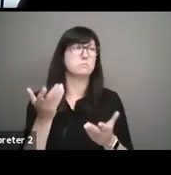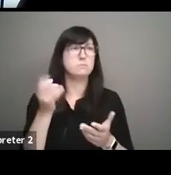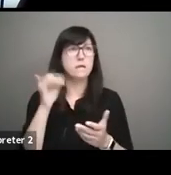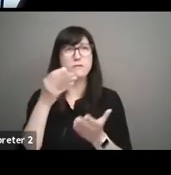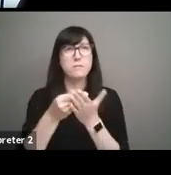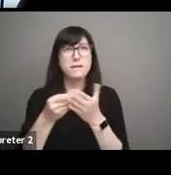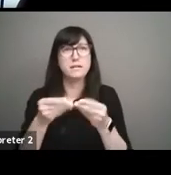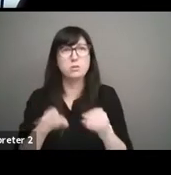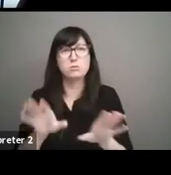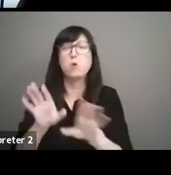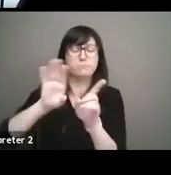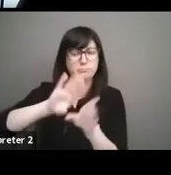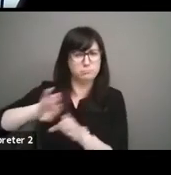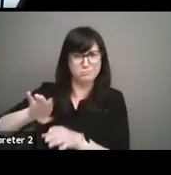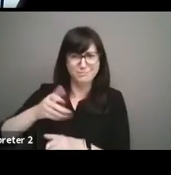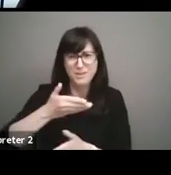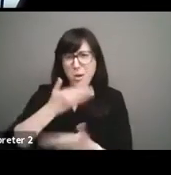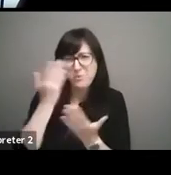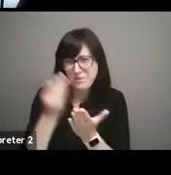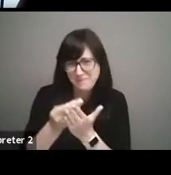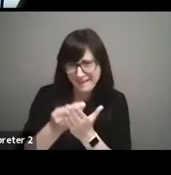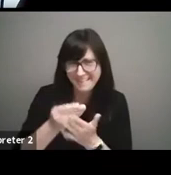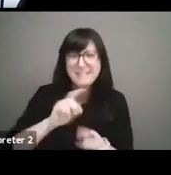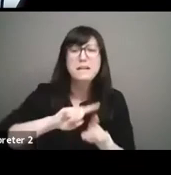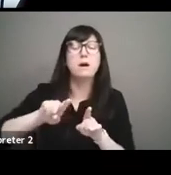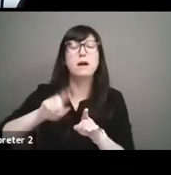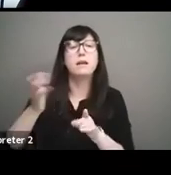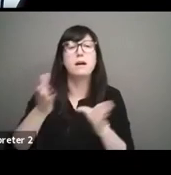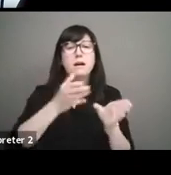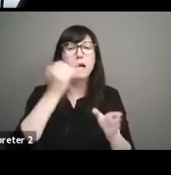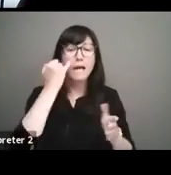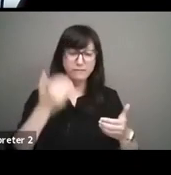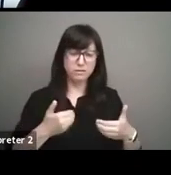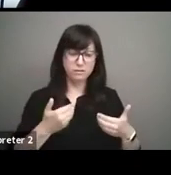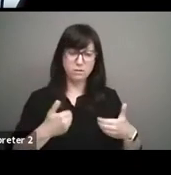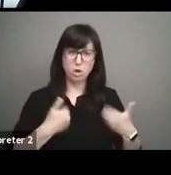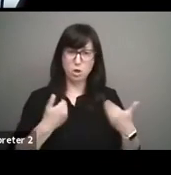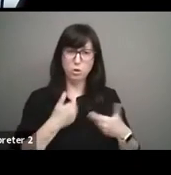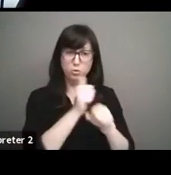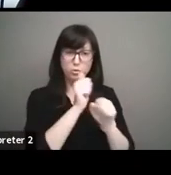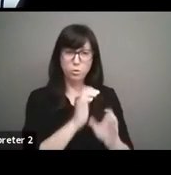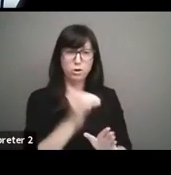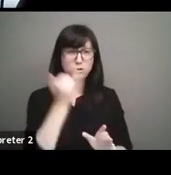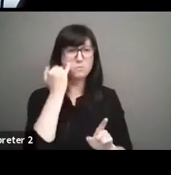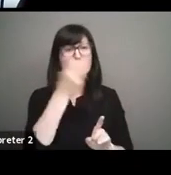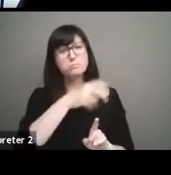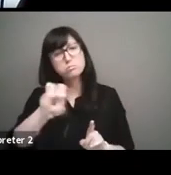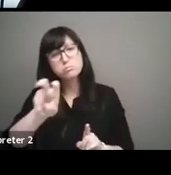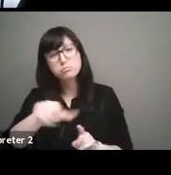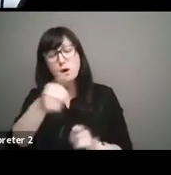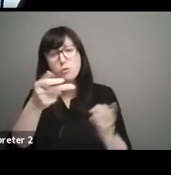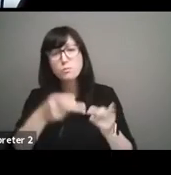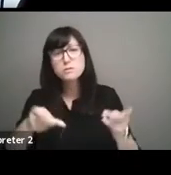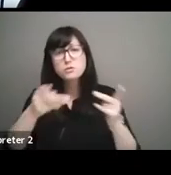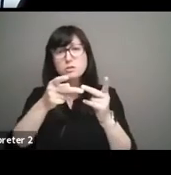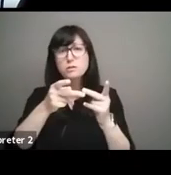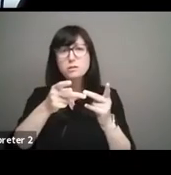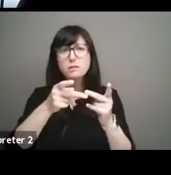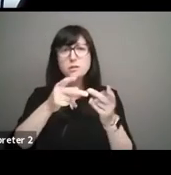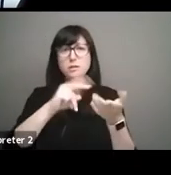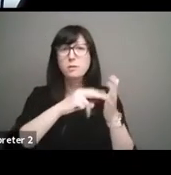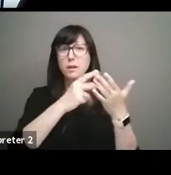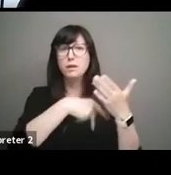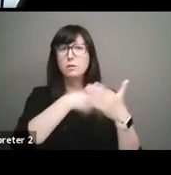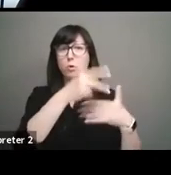but that's a whole other story. But if that youth worker was to move on to a different position, the whole program wouldn't just